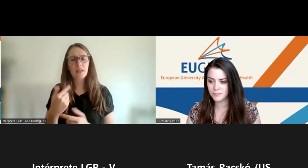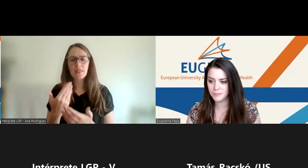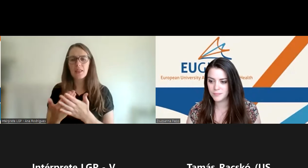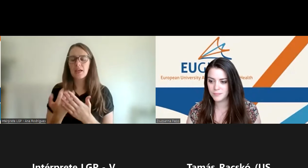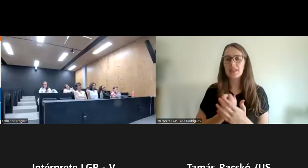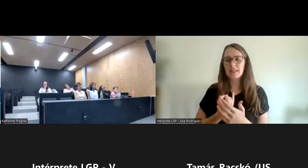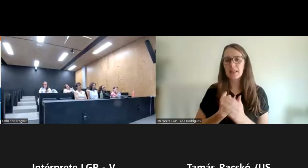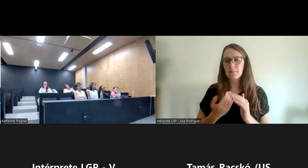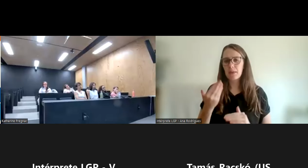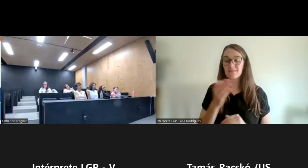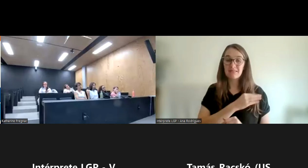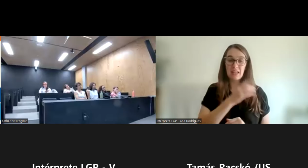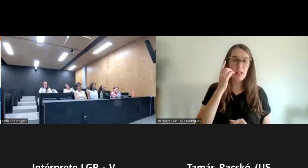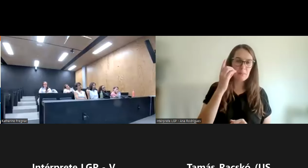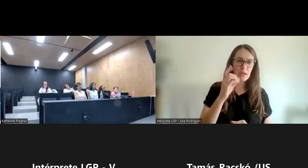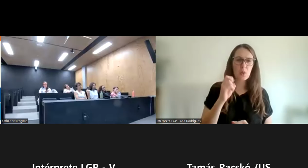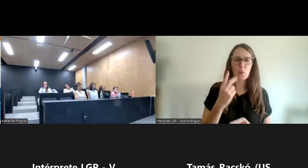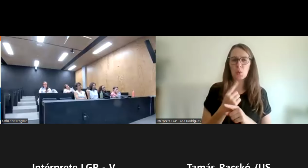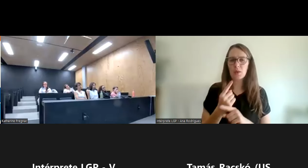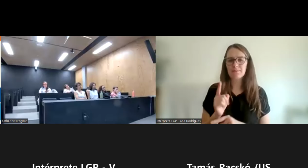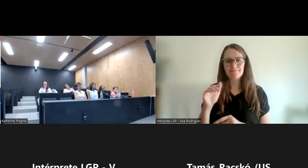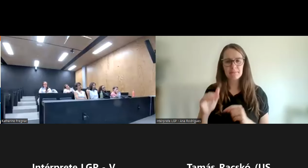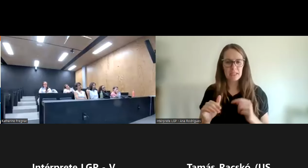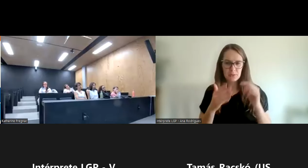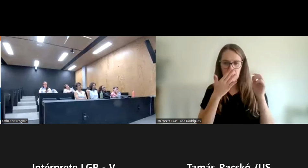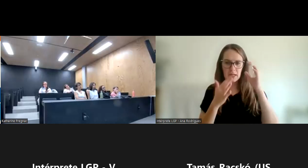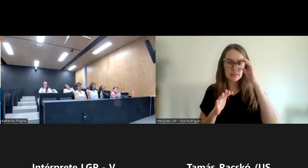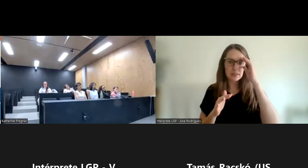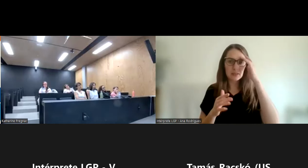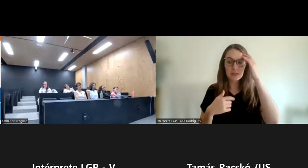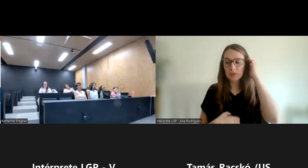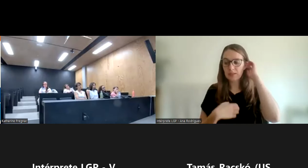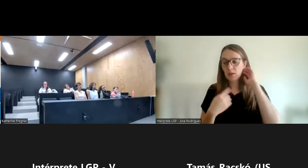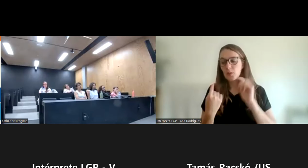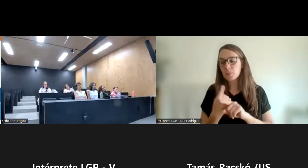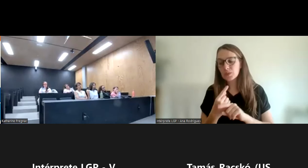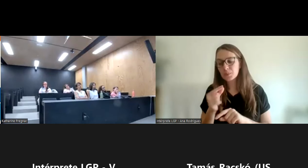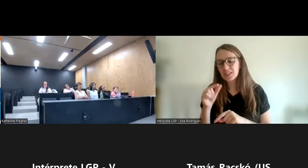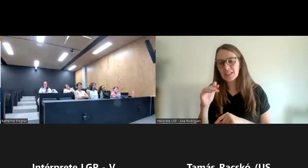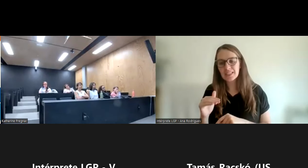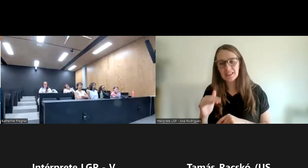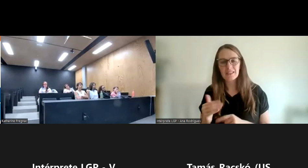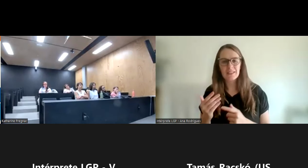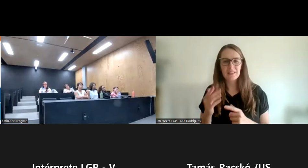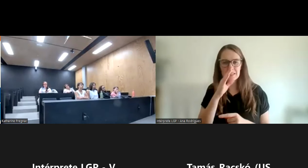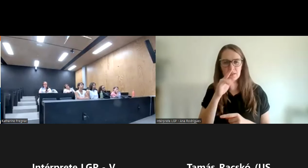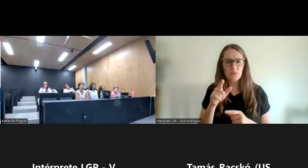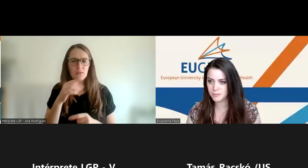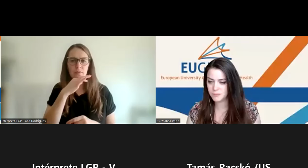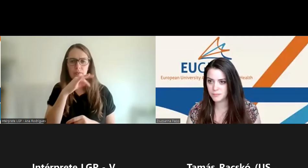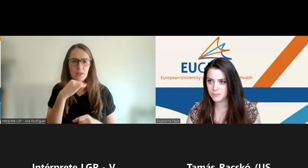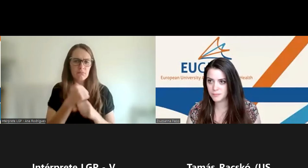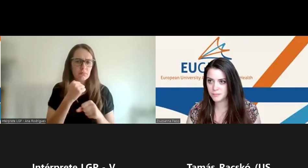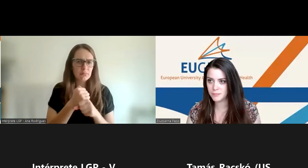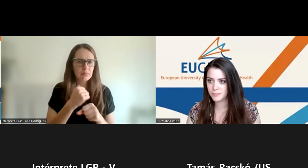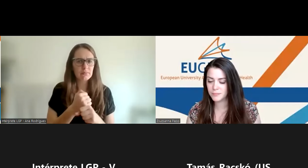whereas in Germany, it was, for a long time, it was something negative. If you come from a family, a working class family,